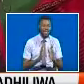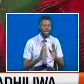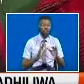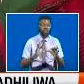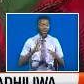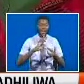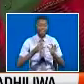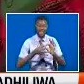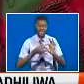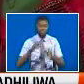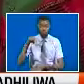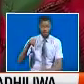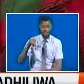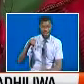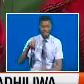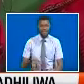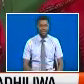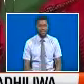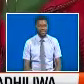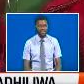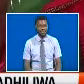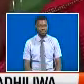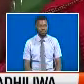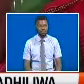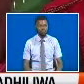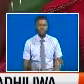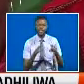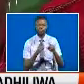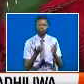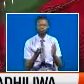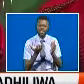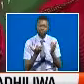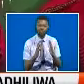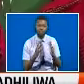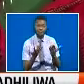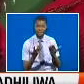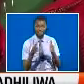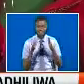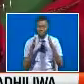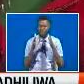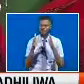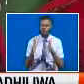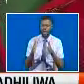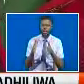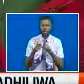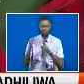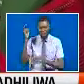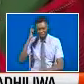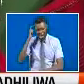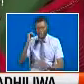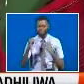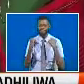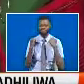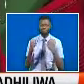Olympics qualifiers, and this requires a lot of focus and mental